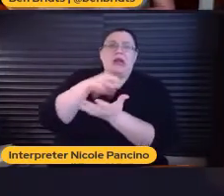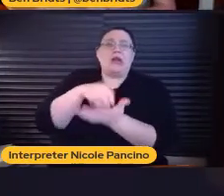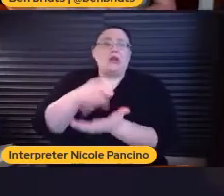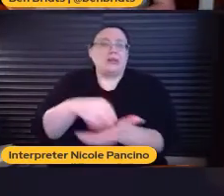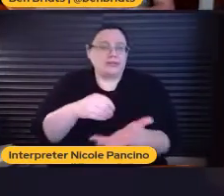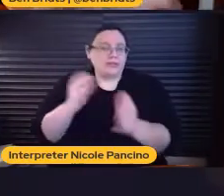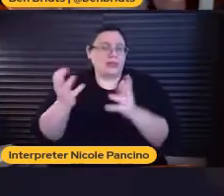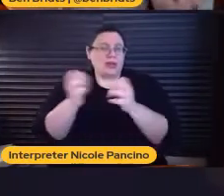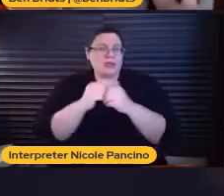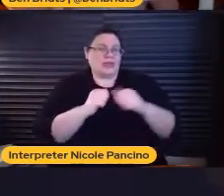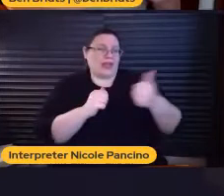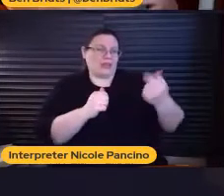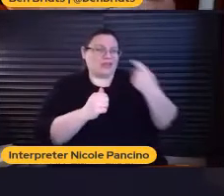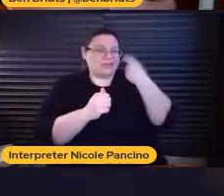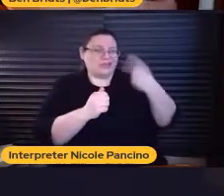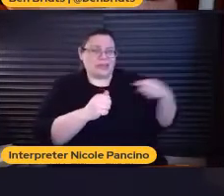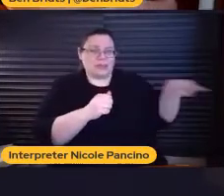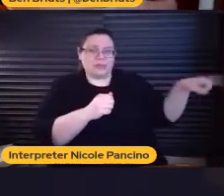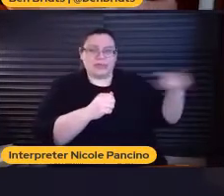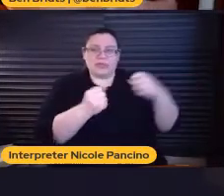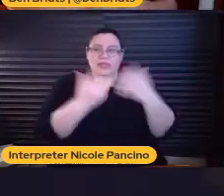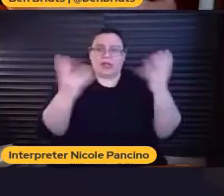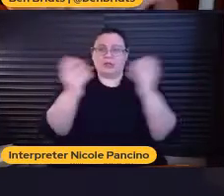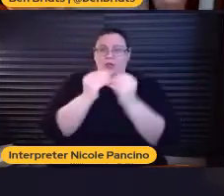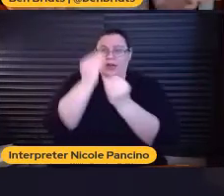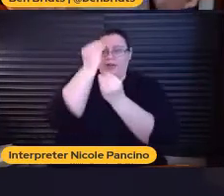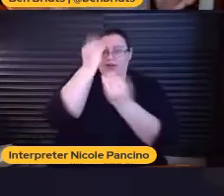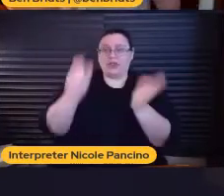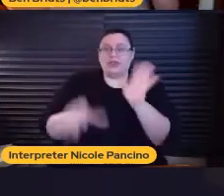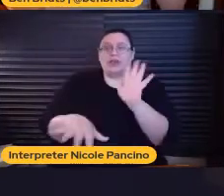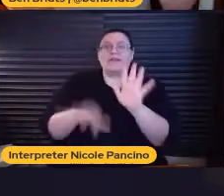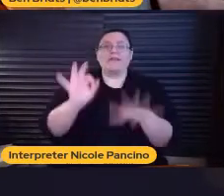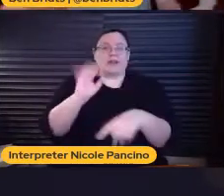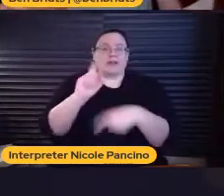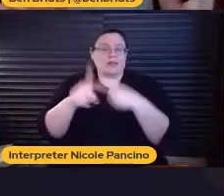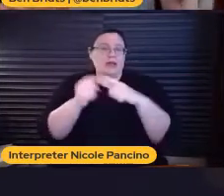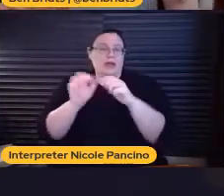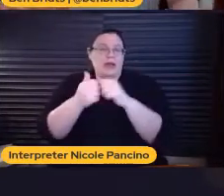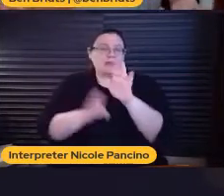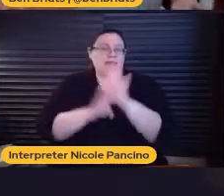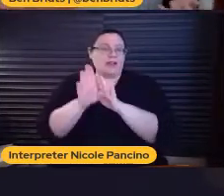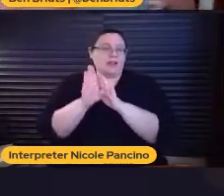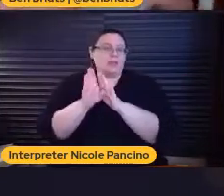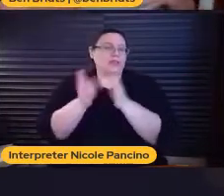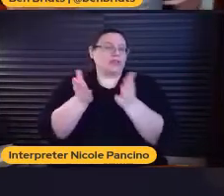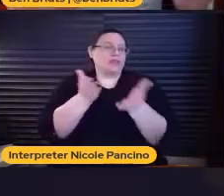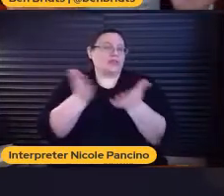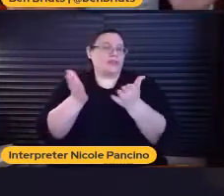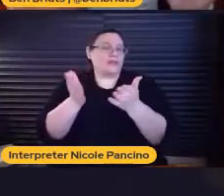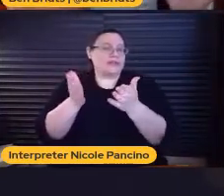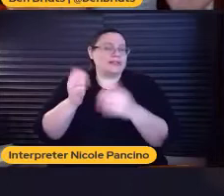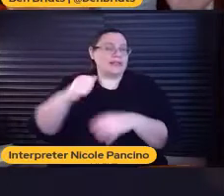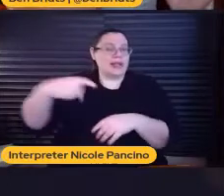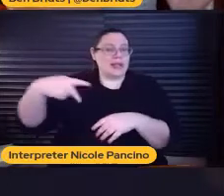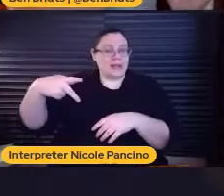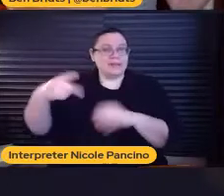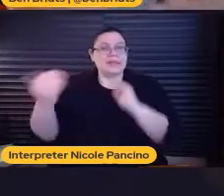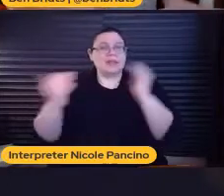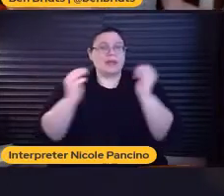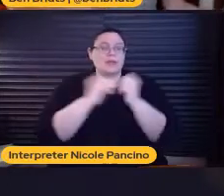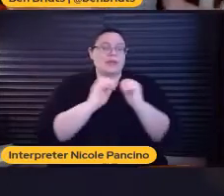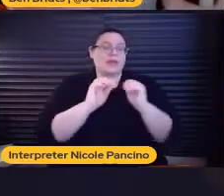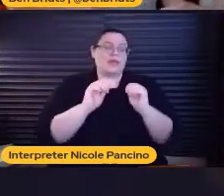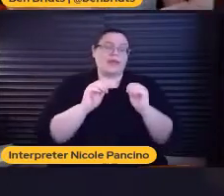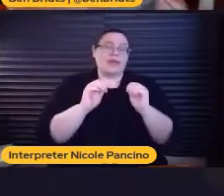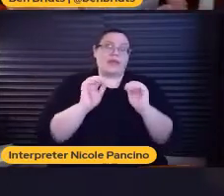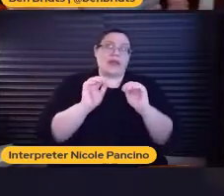did. And there's a lot more information that you can find about how you develop serverless applications compared to how you would write